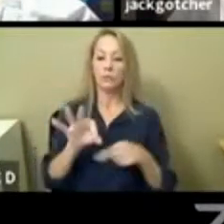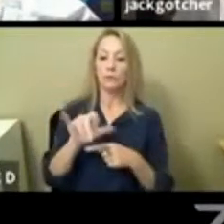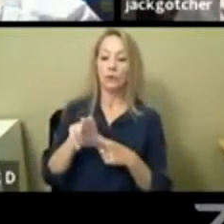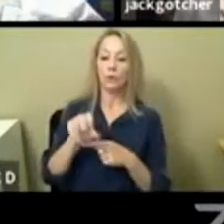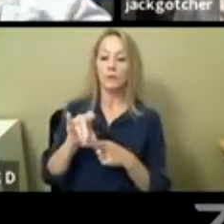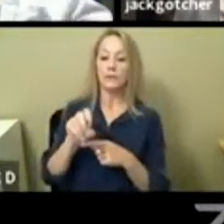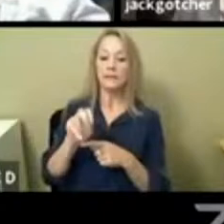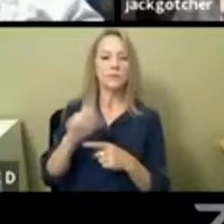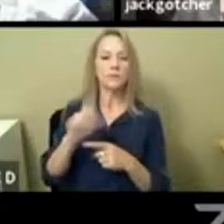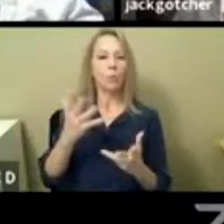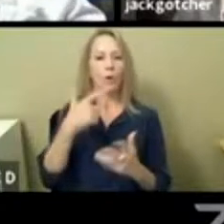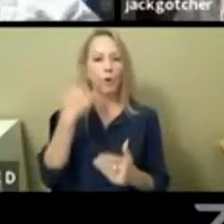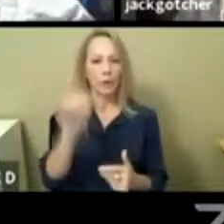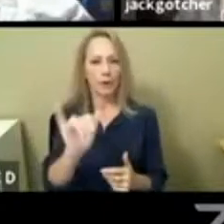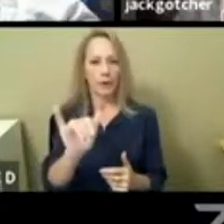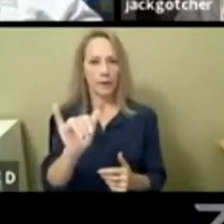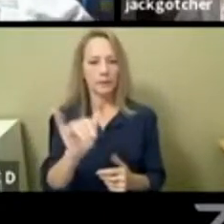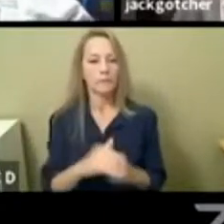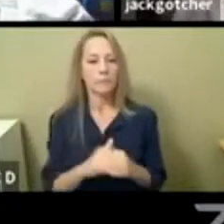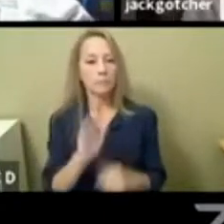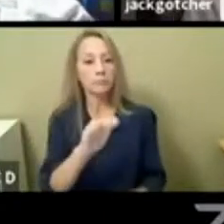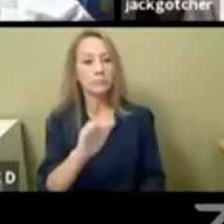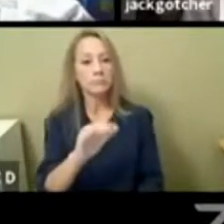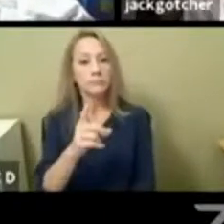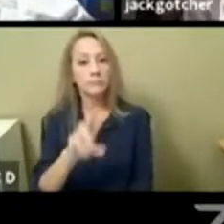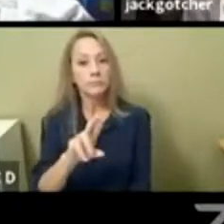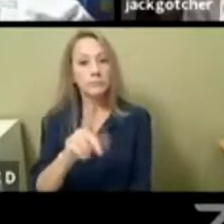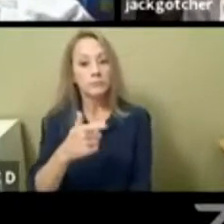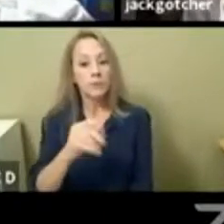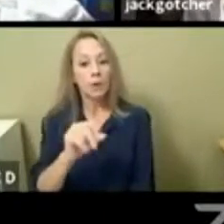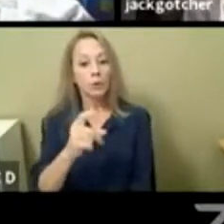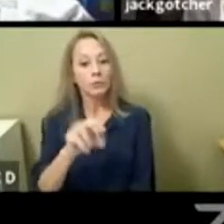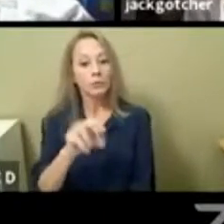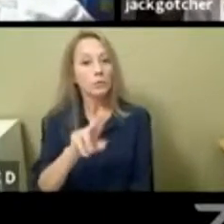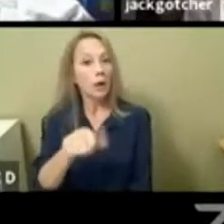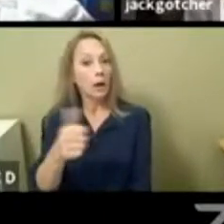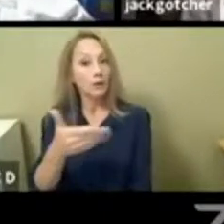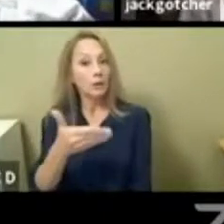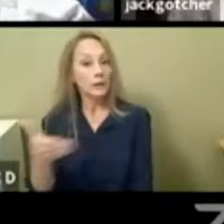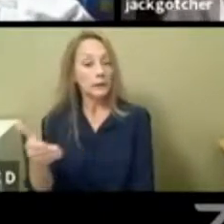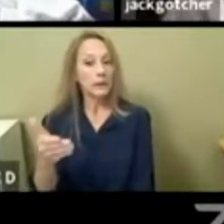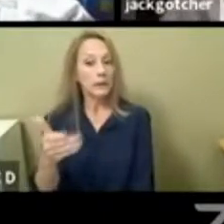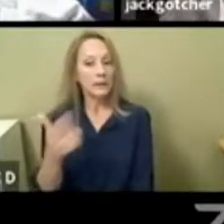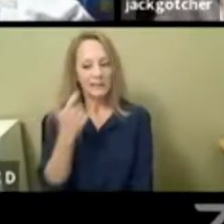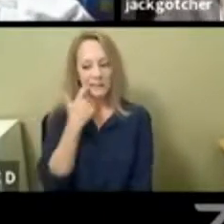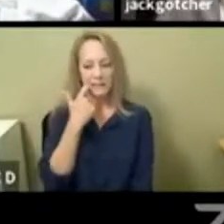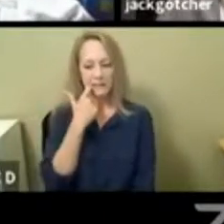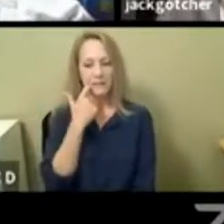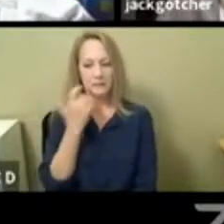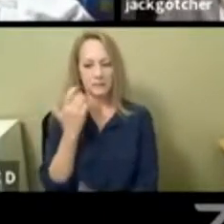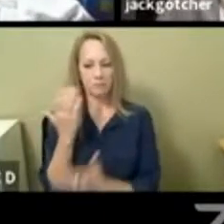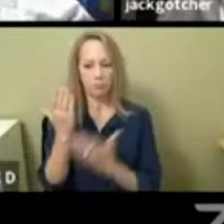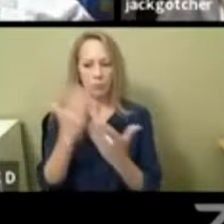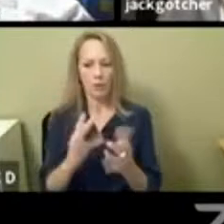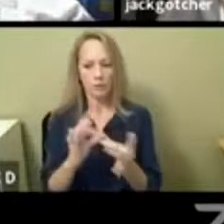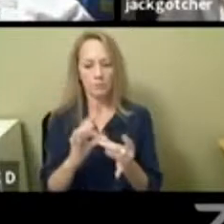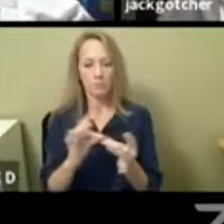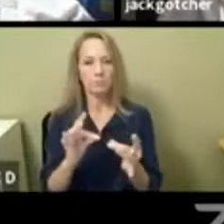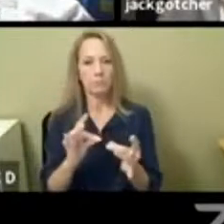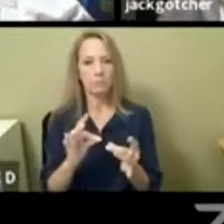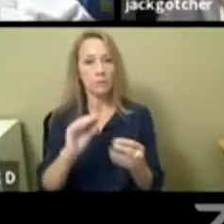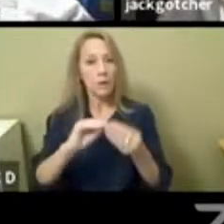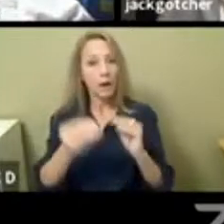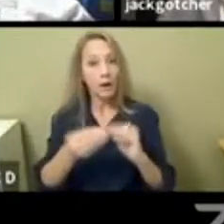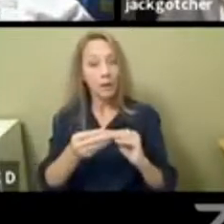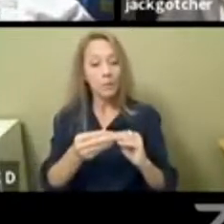Dr. Gocher, another aspect of this that we need to look at, and it's just been brought up, is really hard, fast numbers are